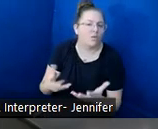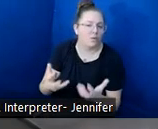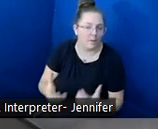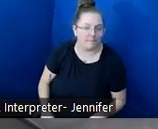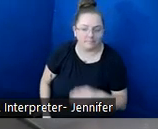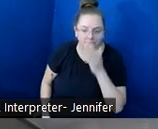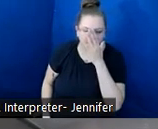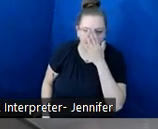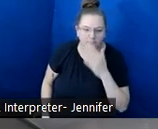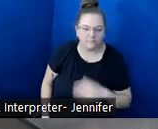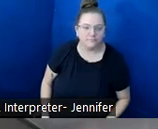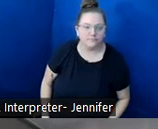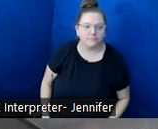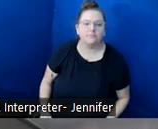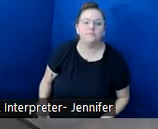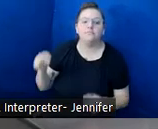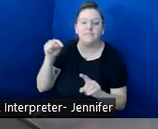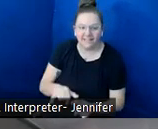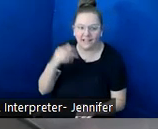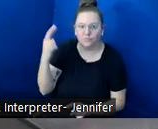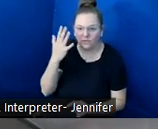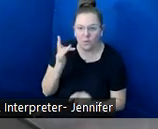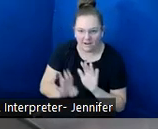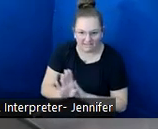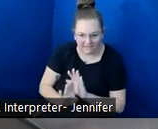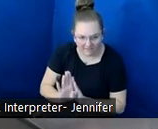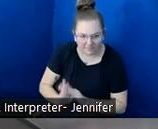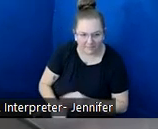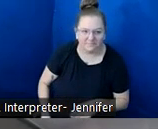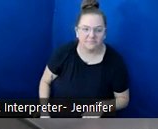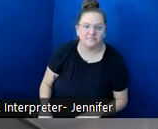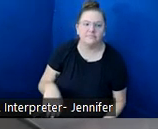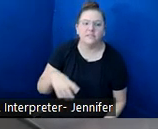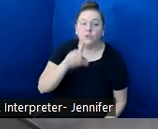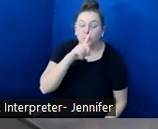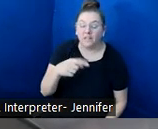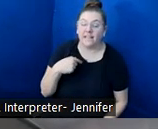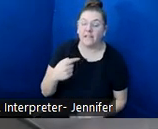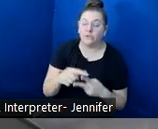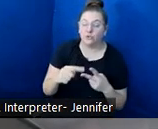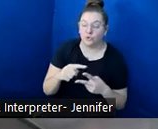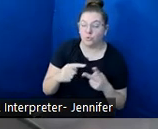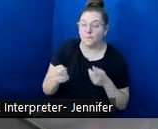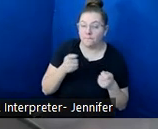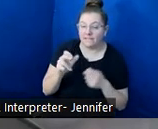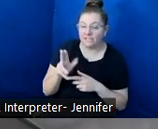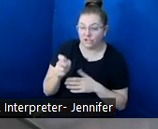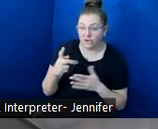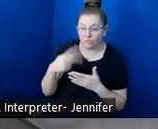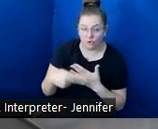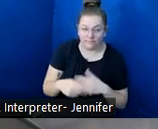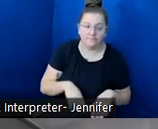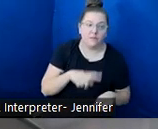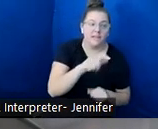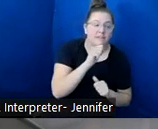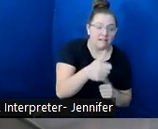That is the reason we developed it and the purpose of it. There are basically 2 managed care program options. There's non-integrated